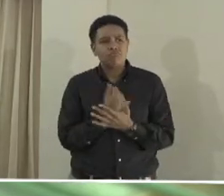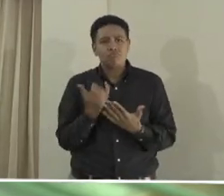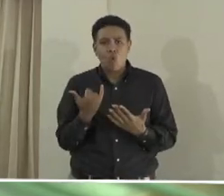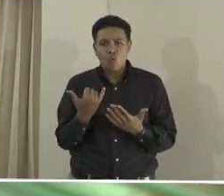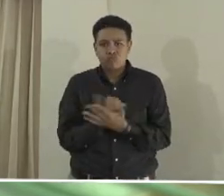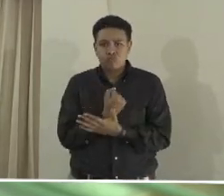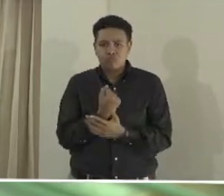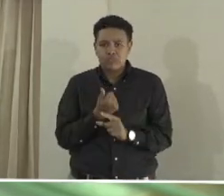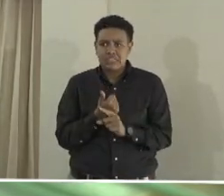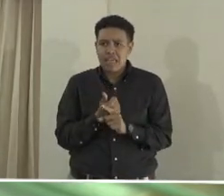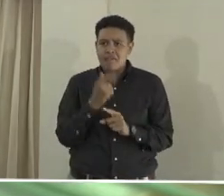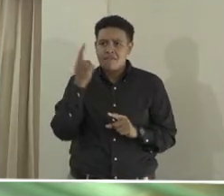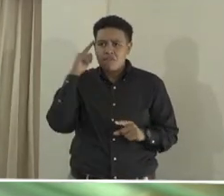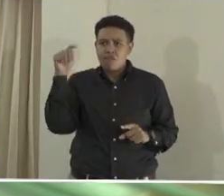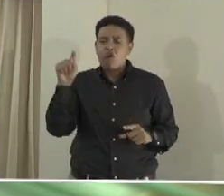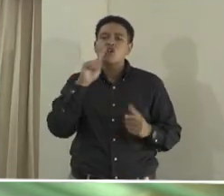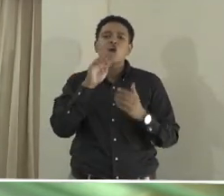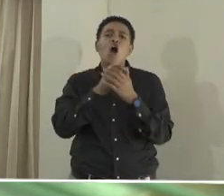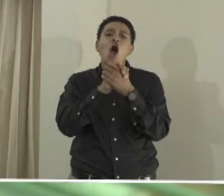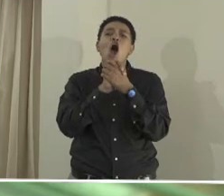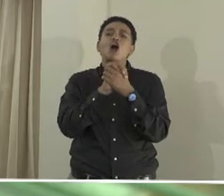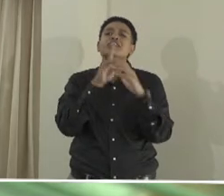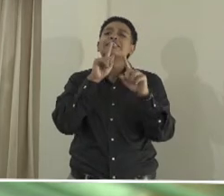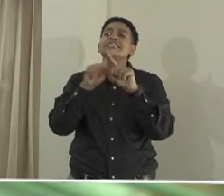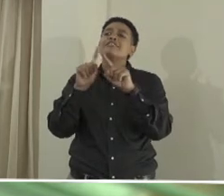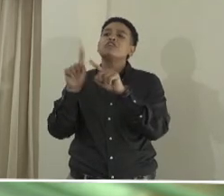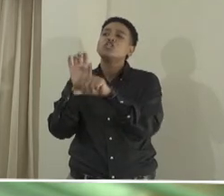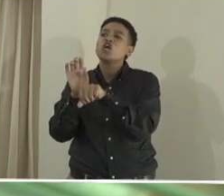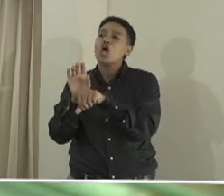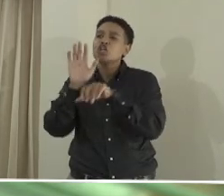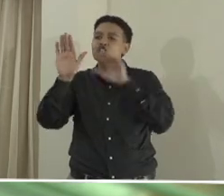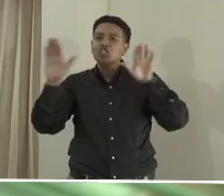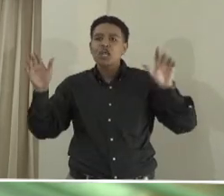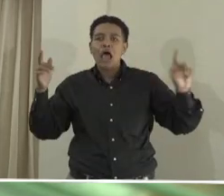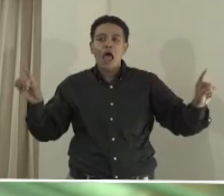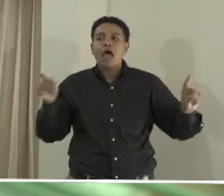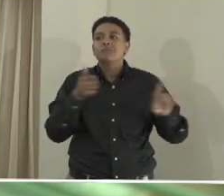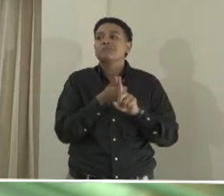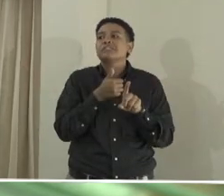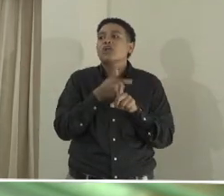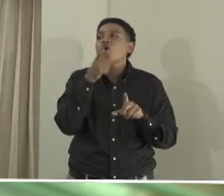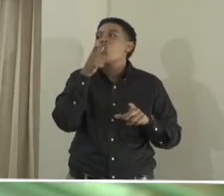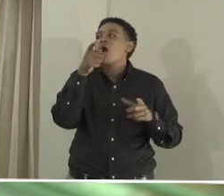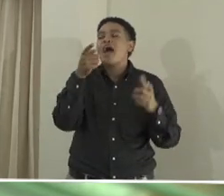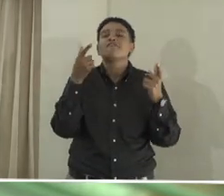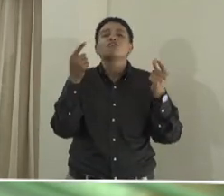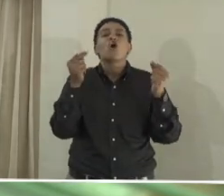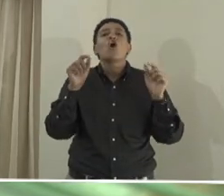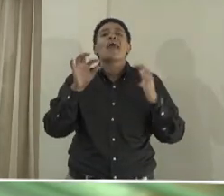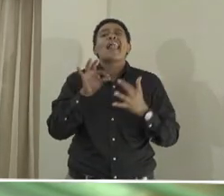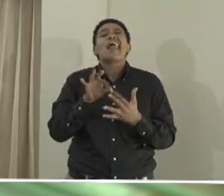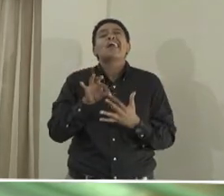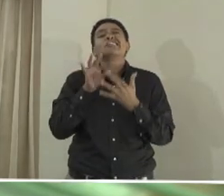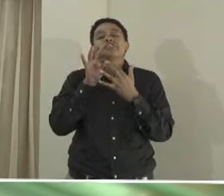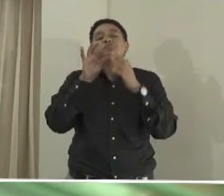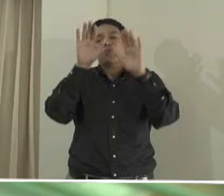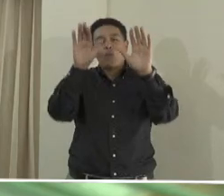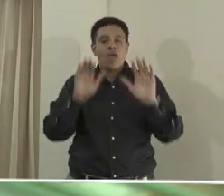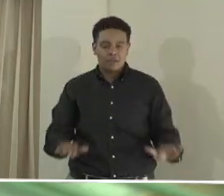opportunity to congratulate the churches who have done exceptionally